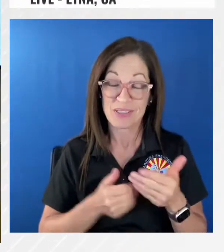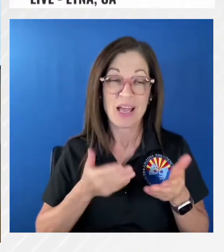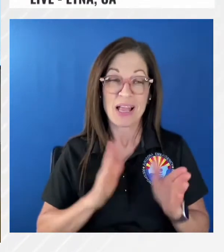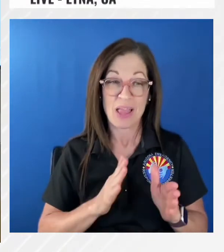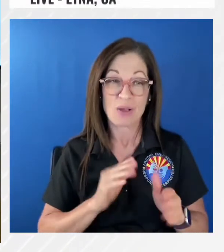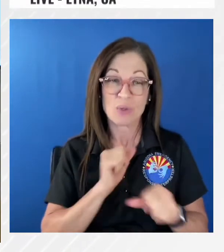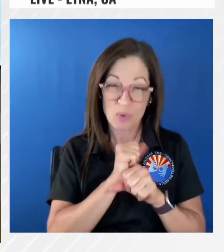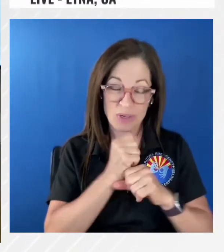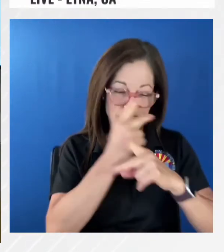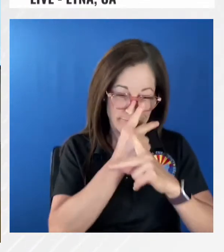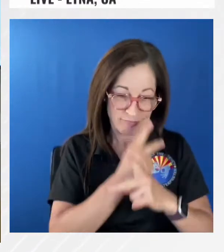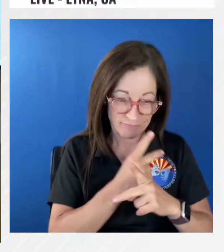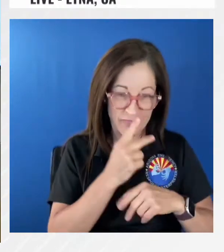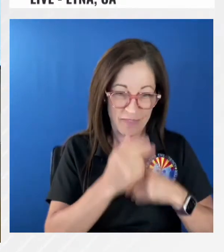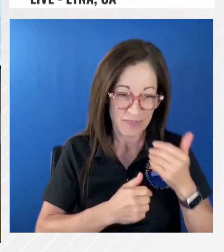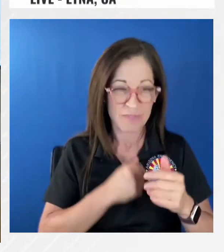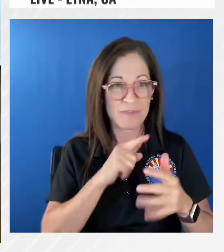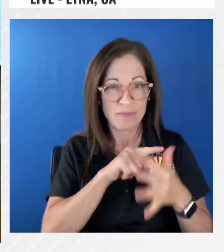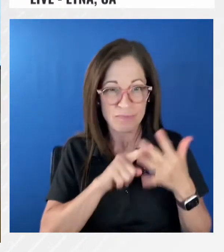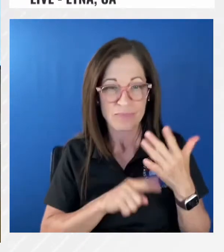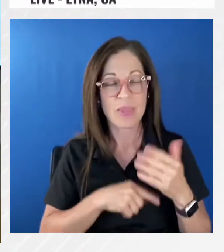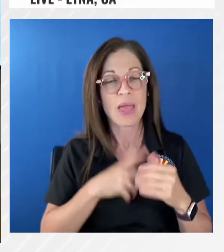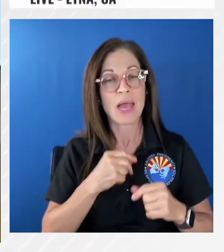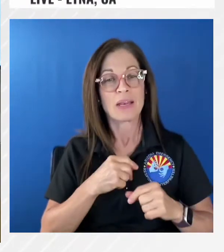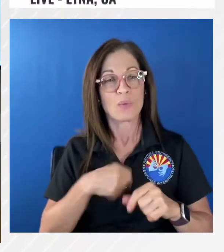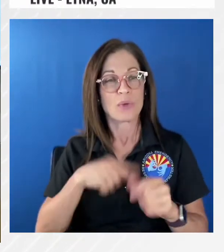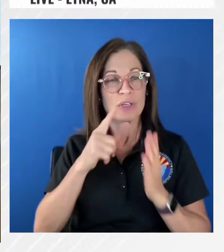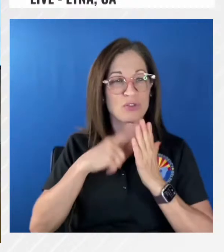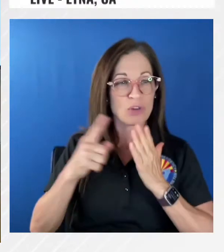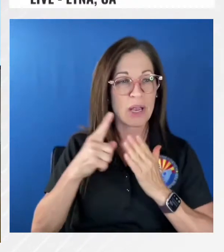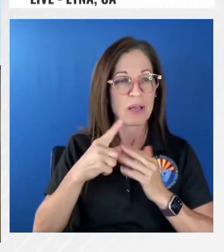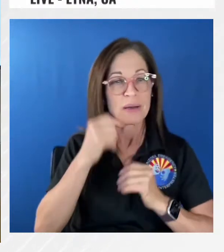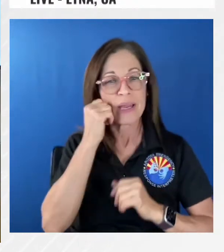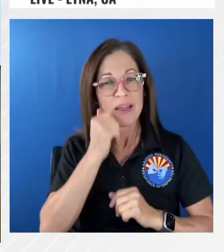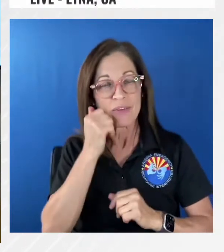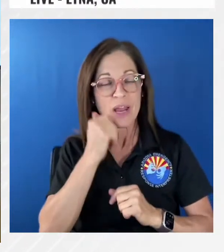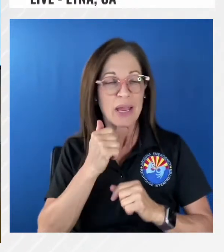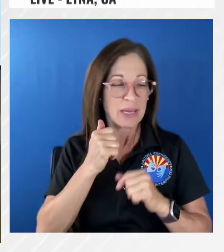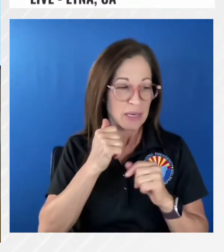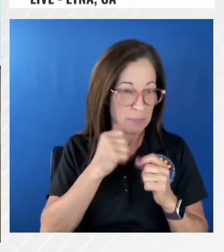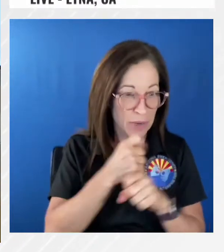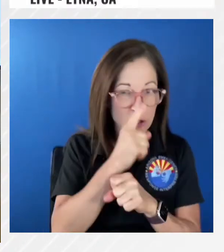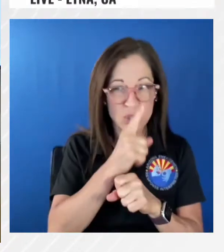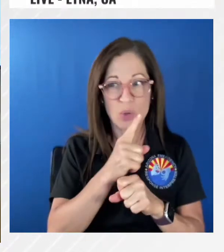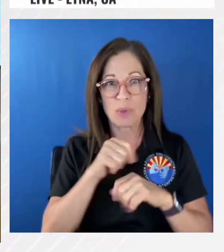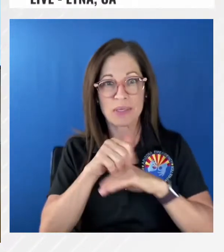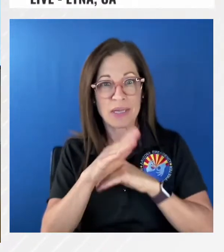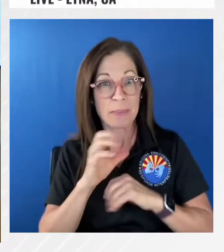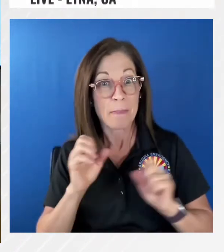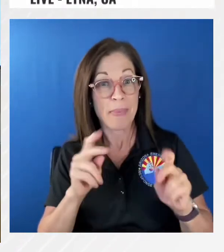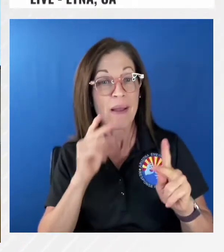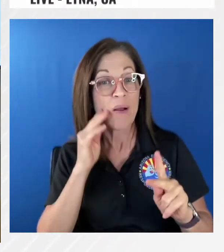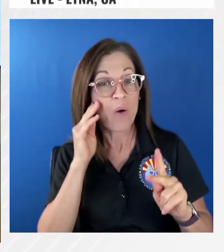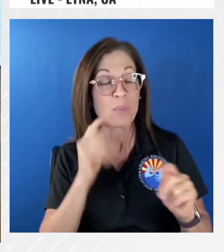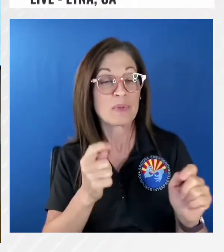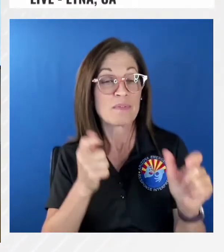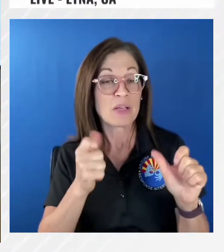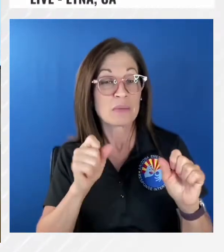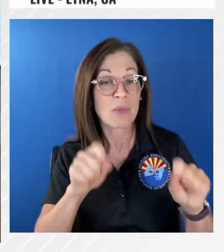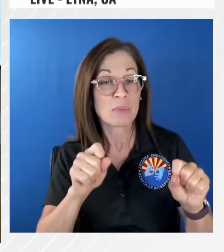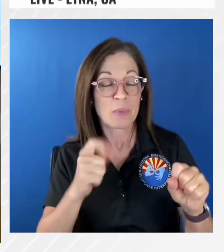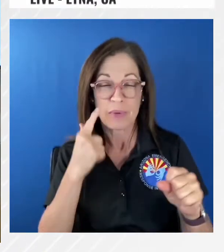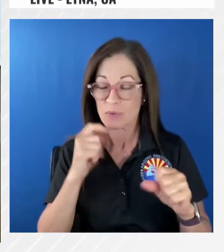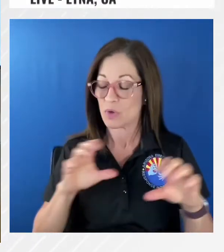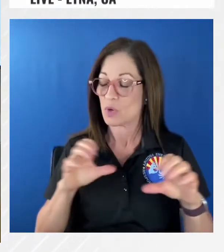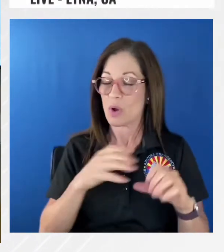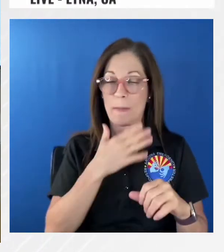said, checking on the daily of getting you back into your homes as soon as possible. We're going to do our best to protect you, the citizens